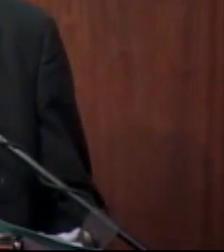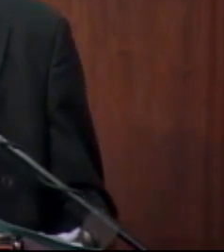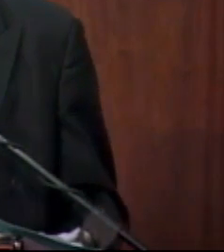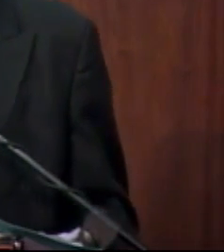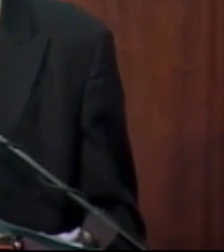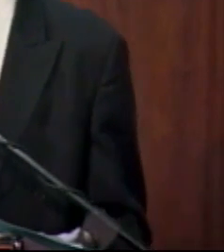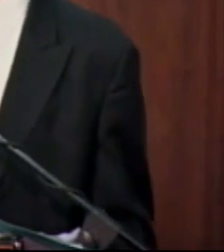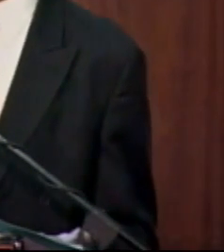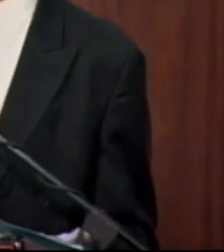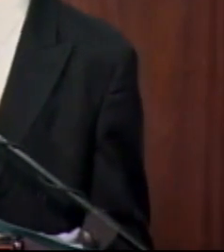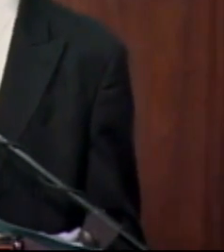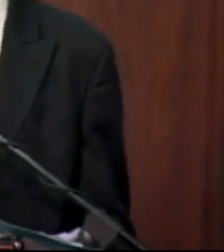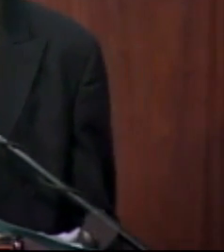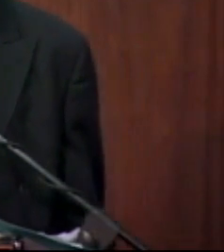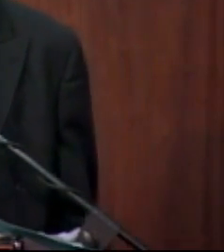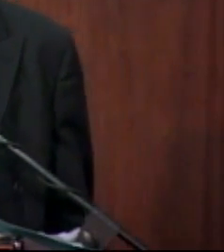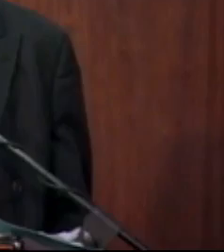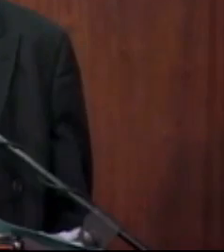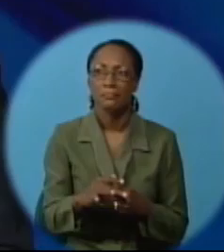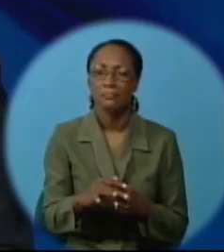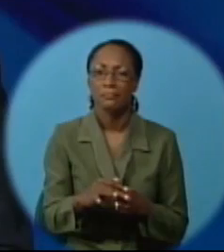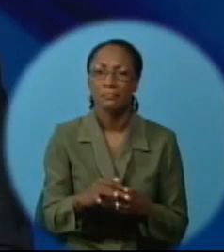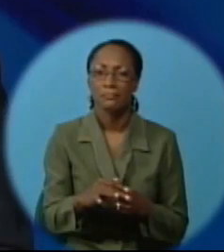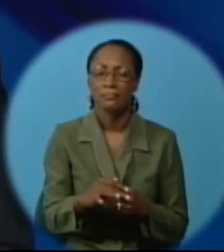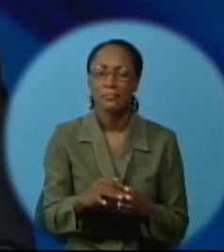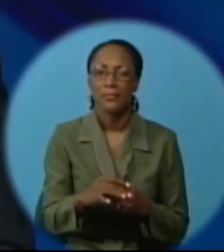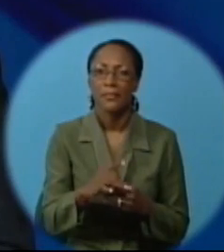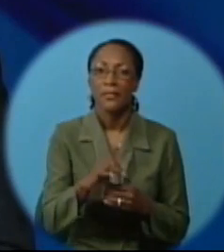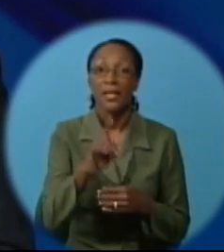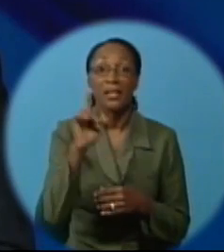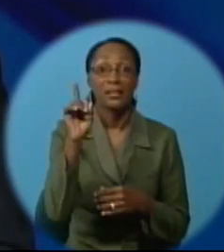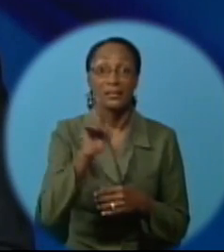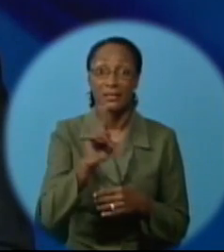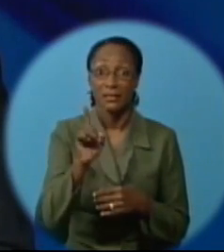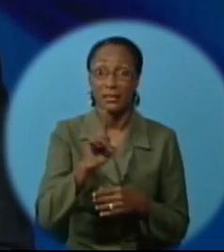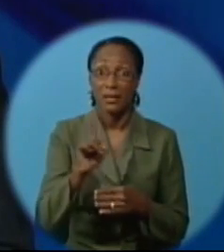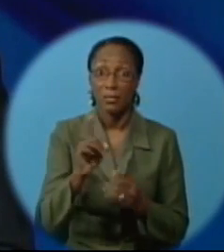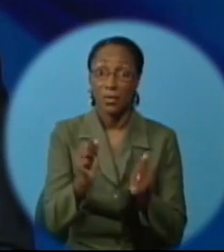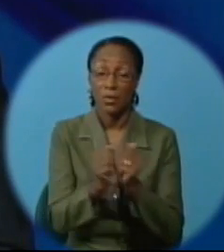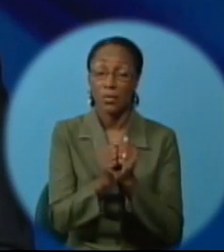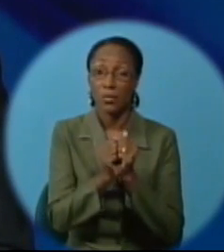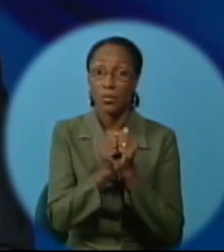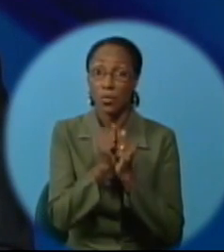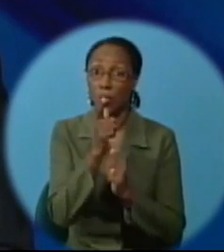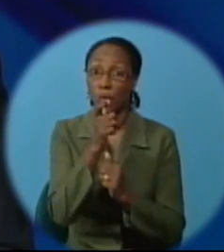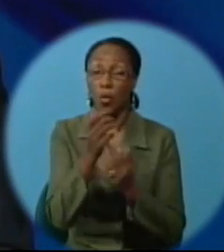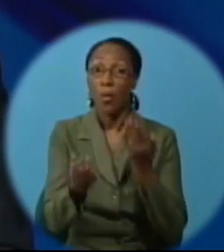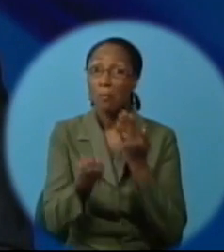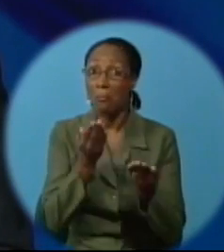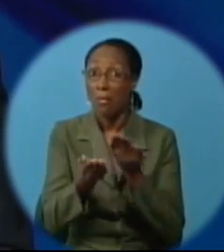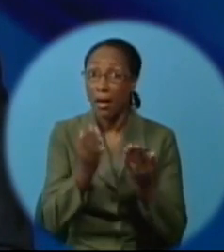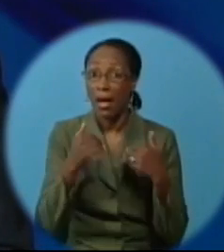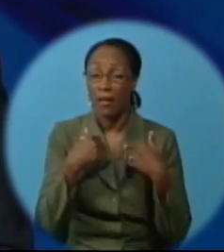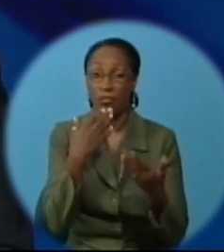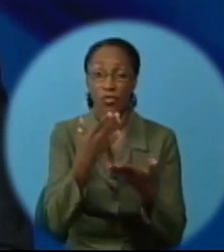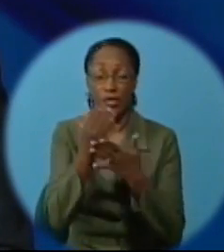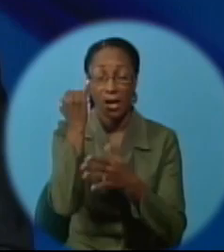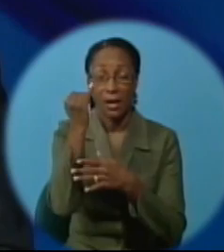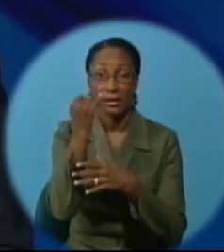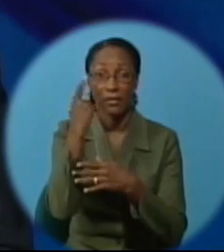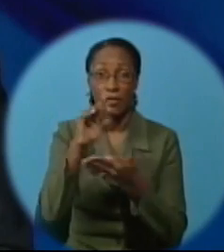What is our number here? 800 million? Well, someone with a really good idea for a community program could get